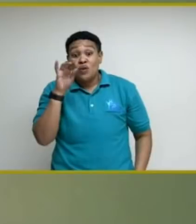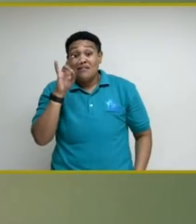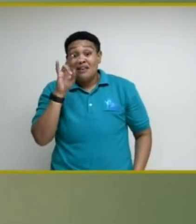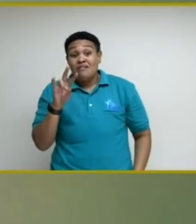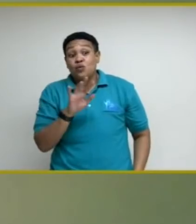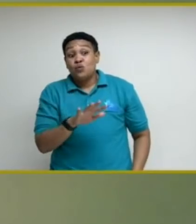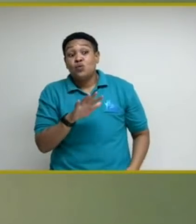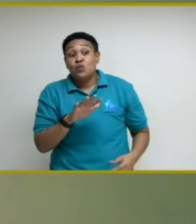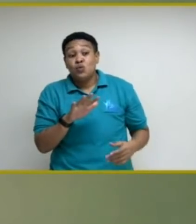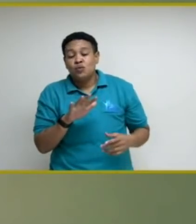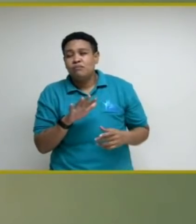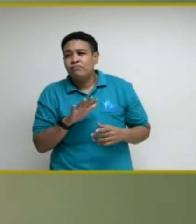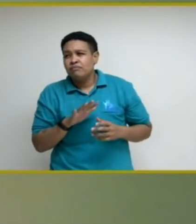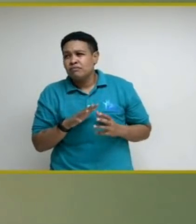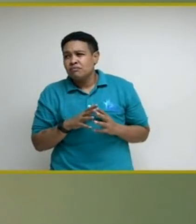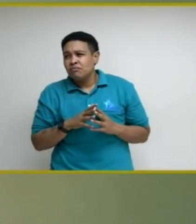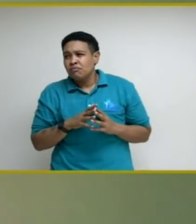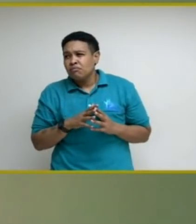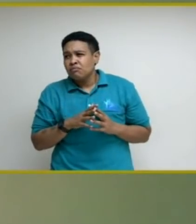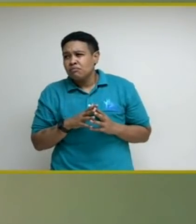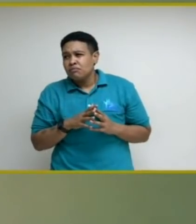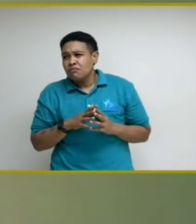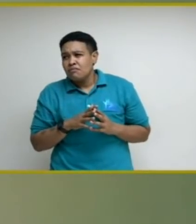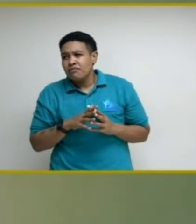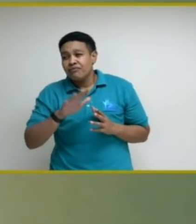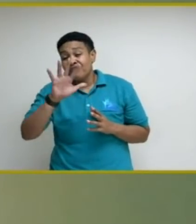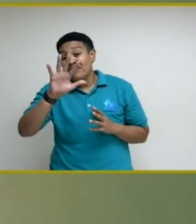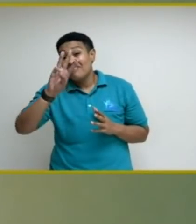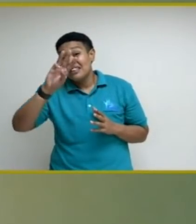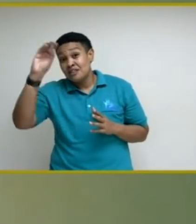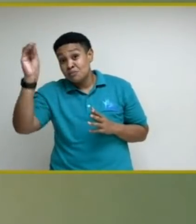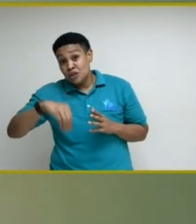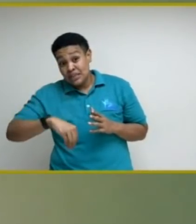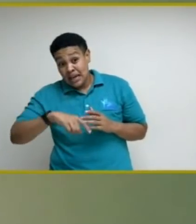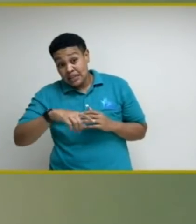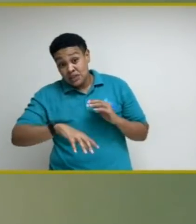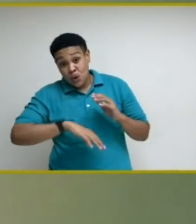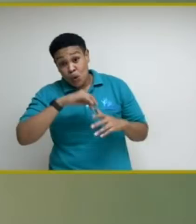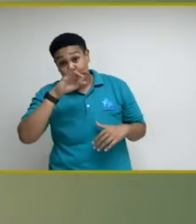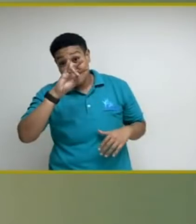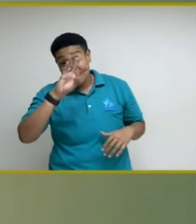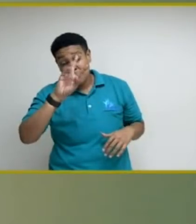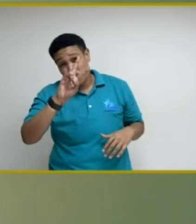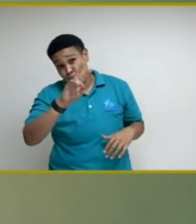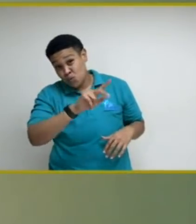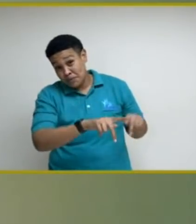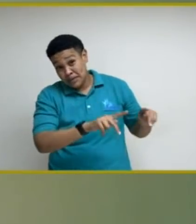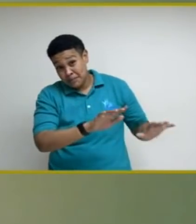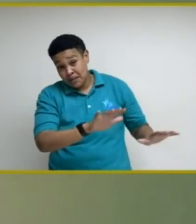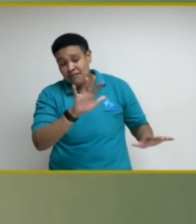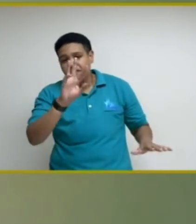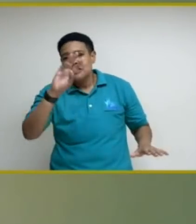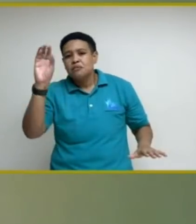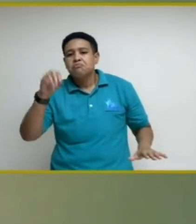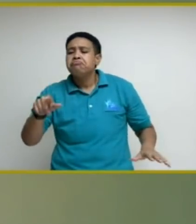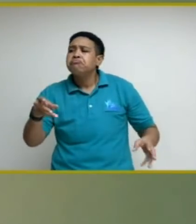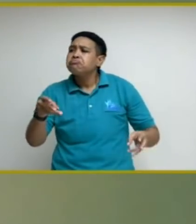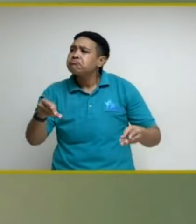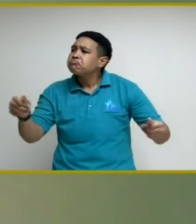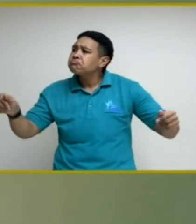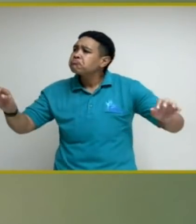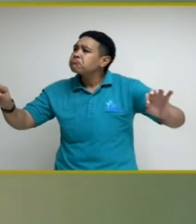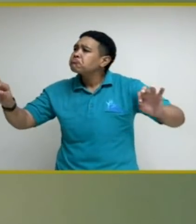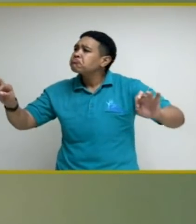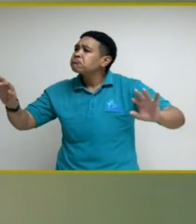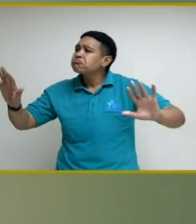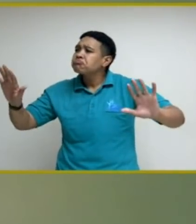72, over 56% of the 72 would have resolved completely.